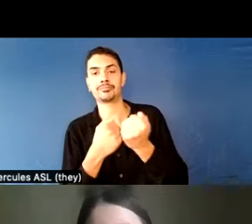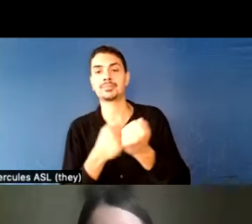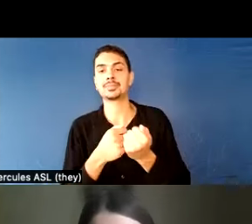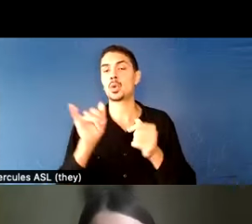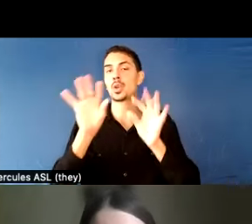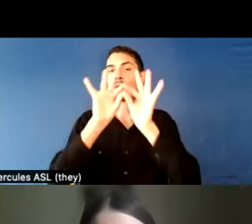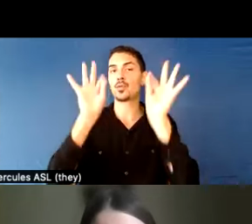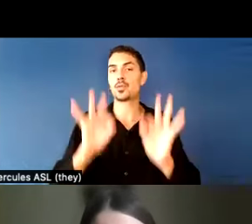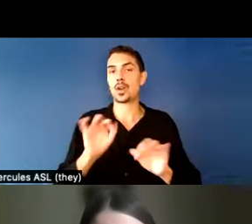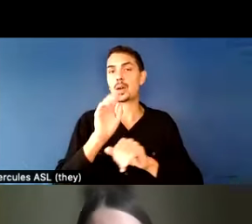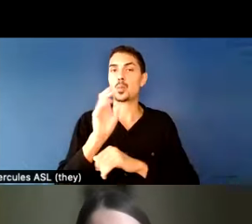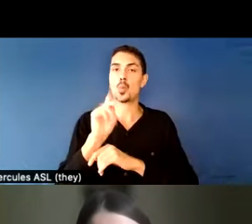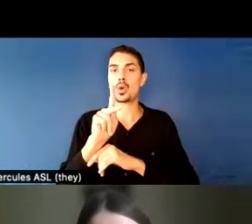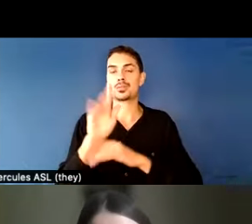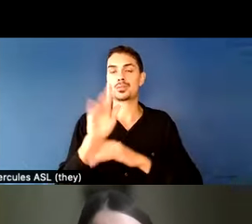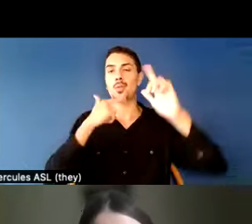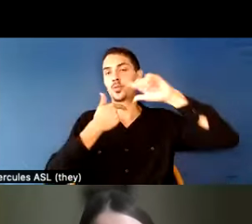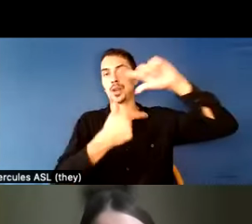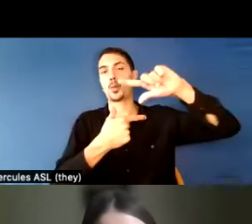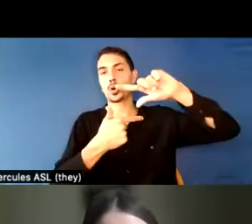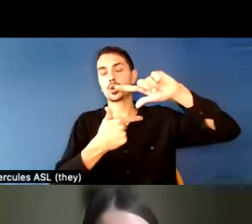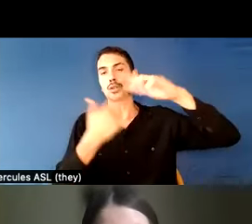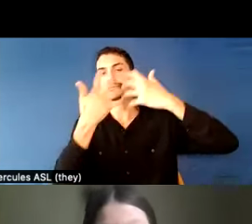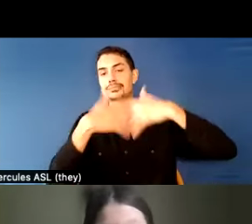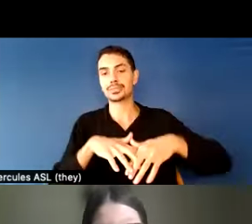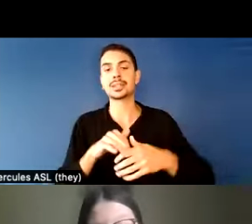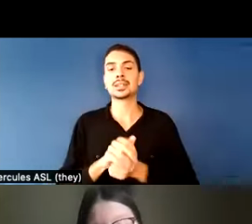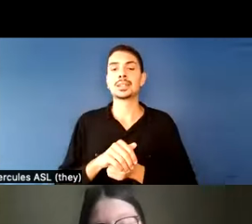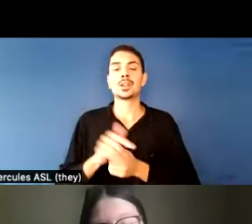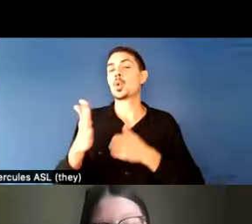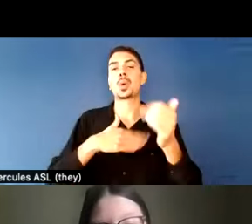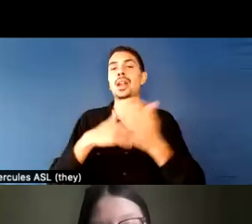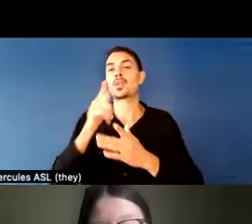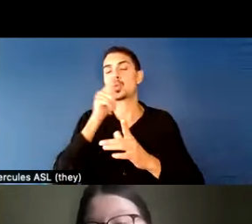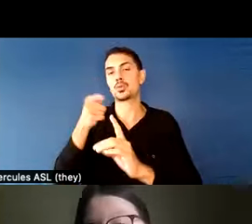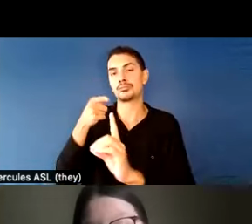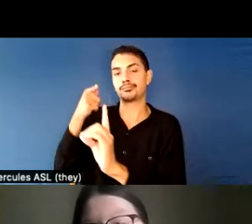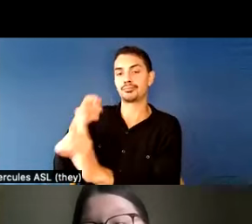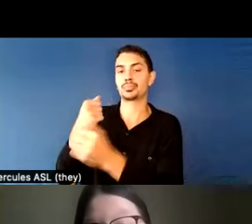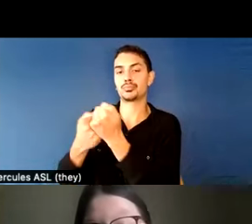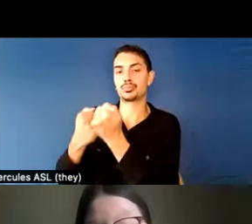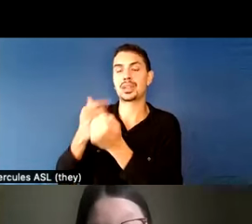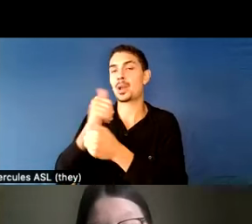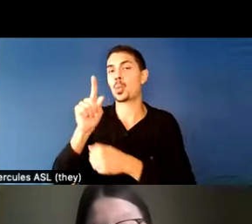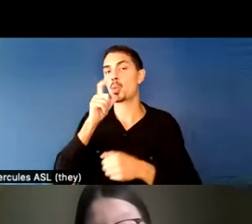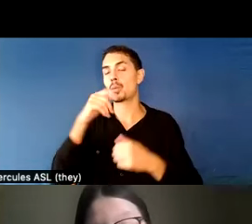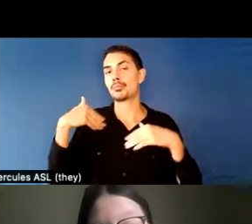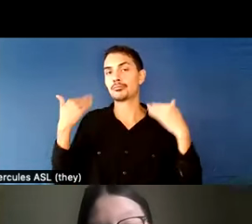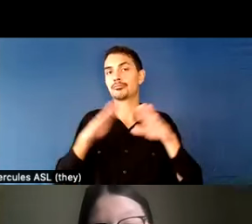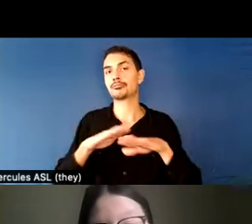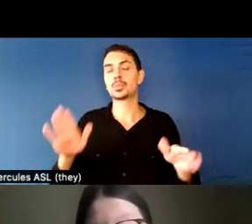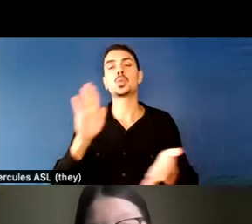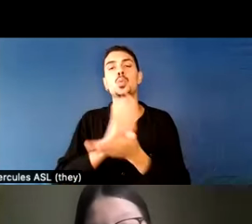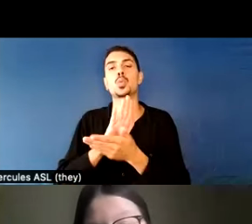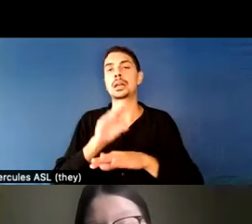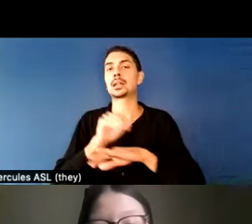16, whatever age it may be. But if you are working with anybody who is a minor, the school counselors are an